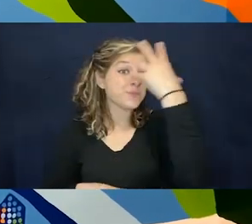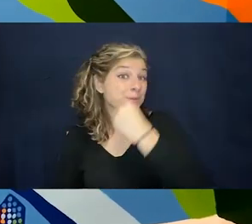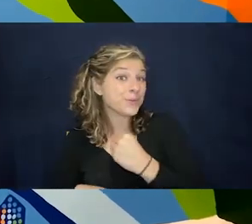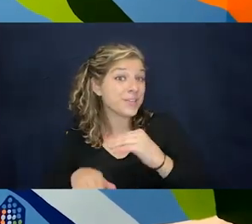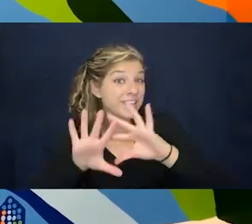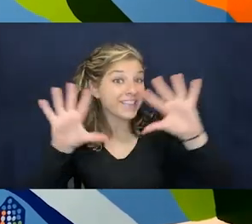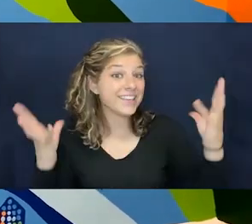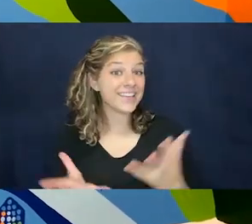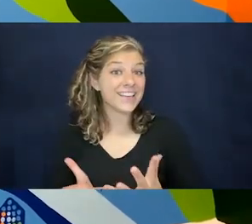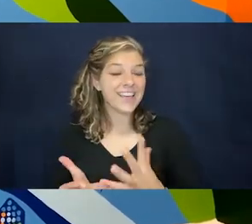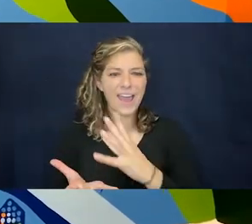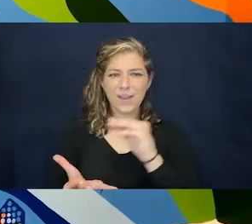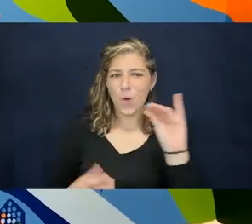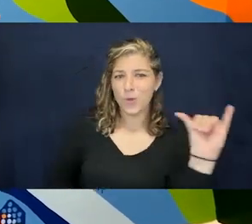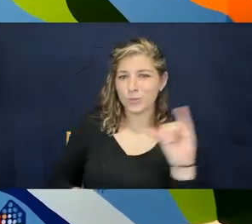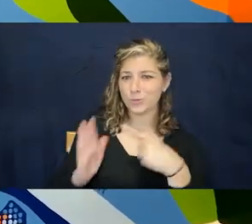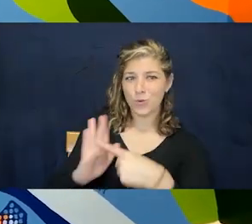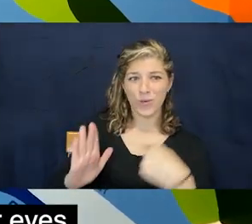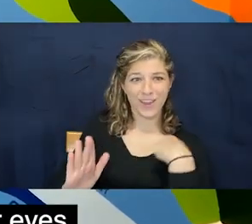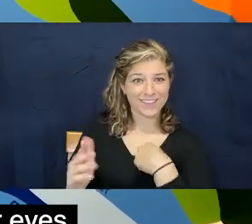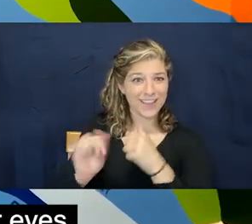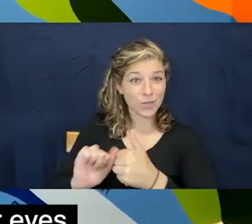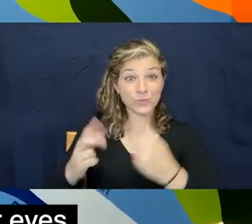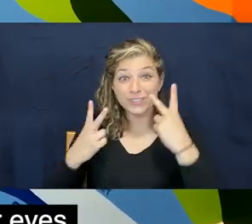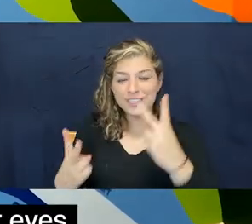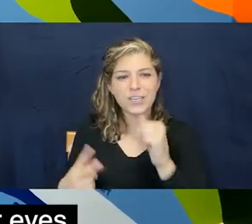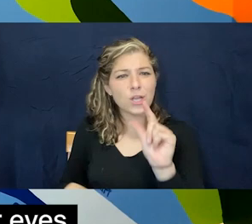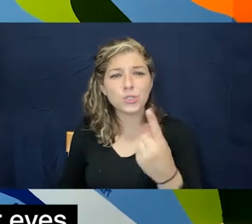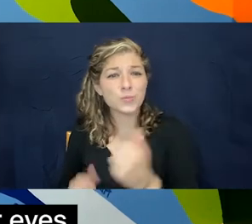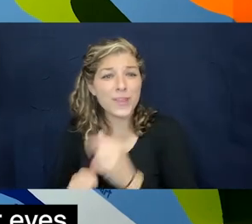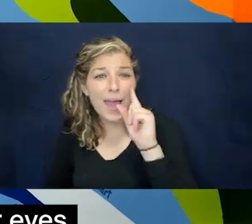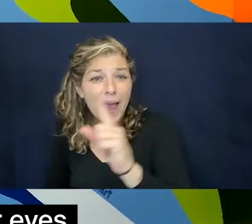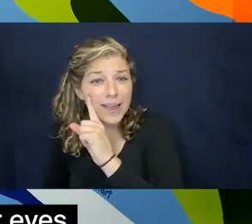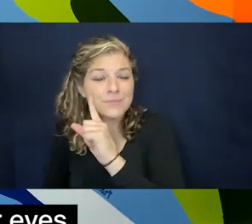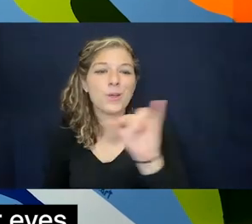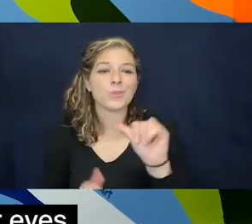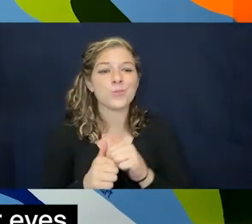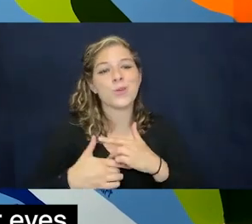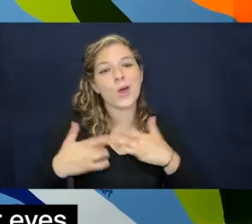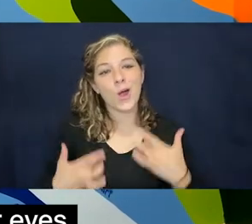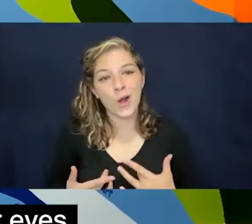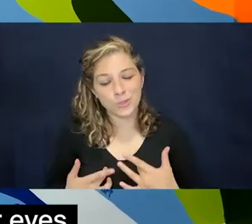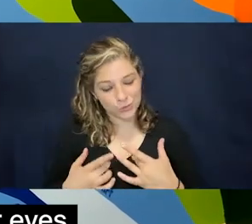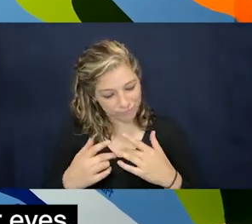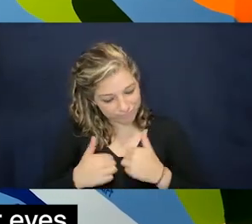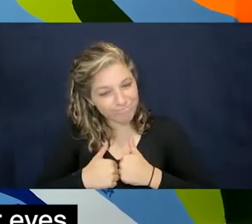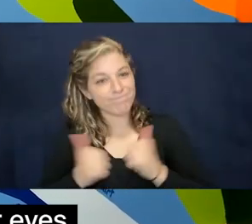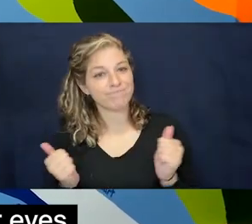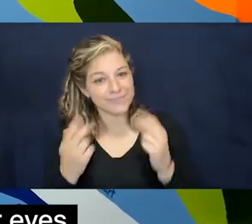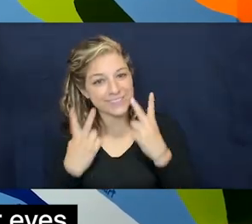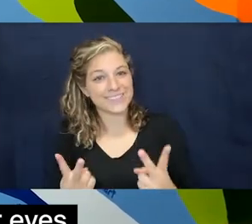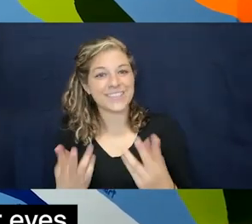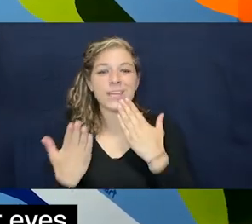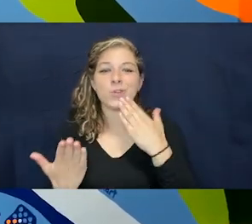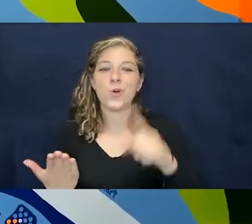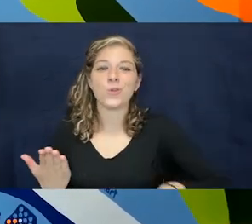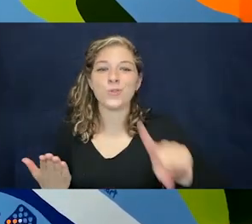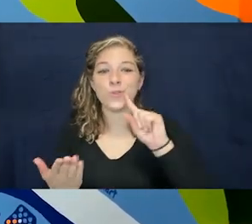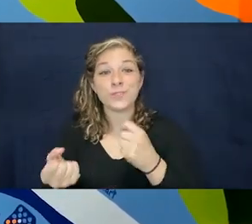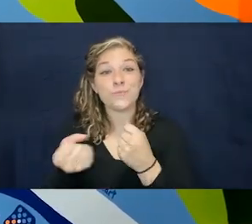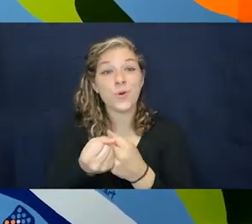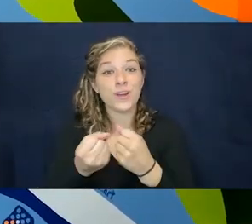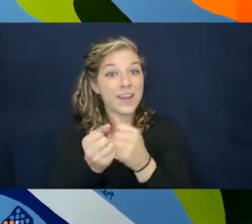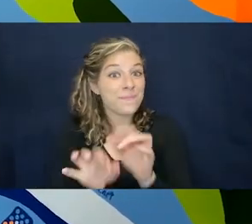to our world, helping us to find the beauty in it, and also showing us how to see, not just with our eyes, but also with our heart.